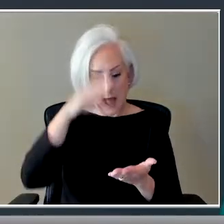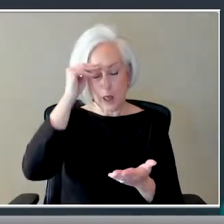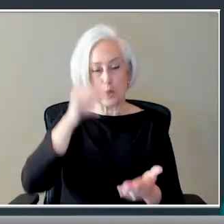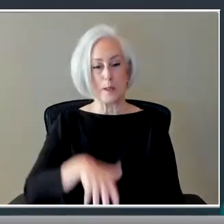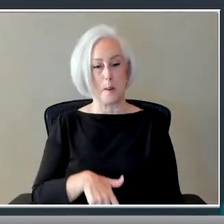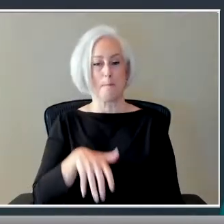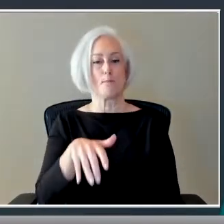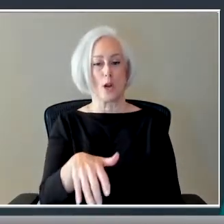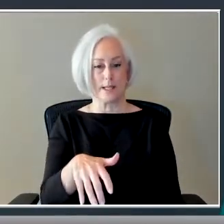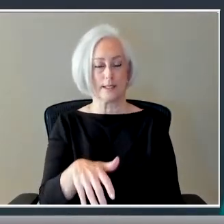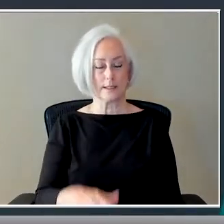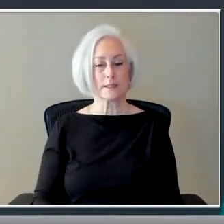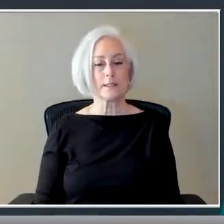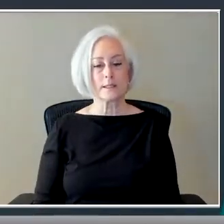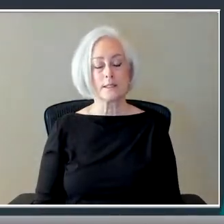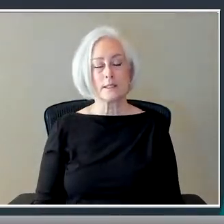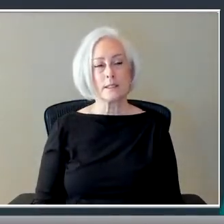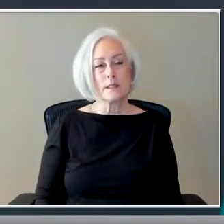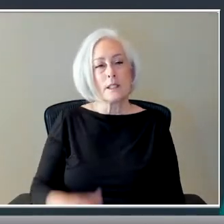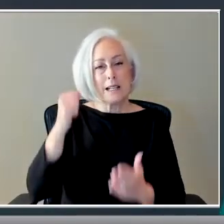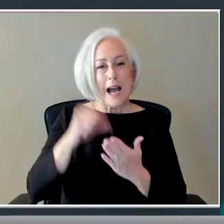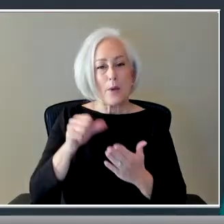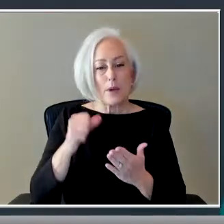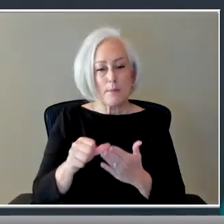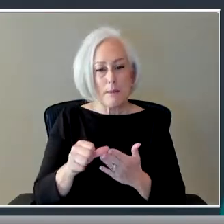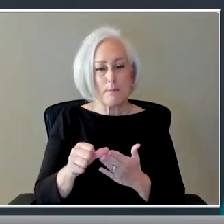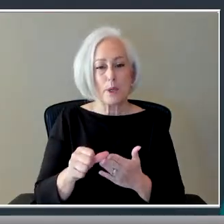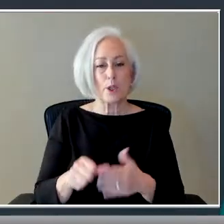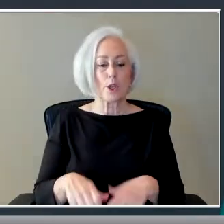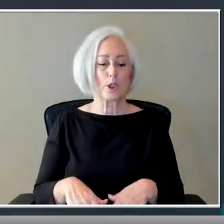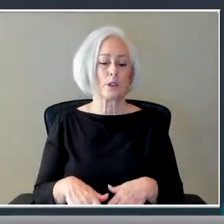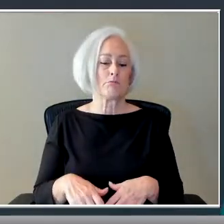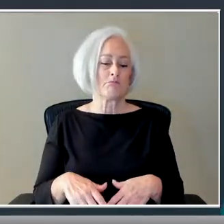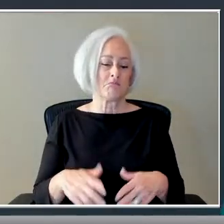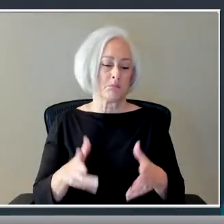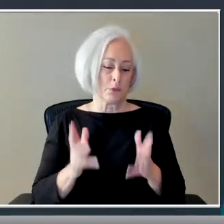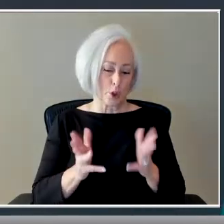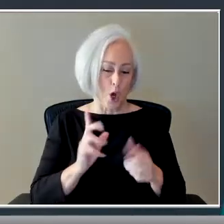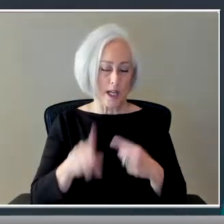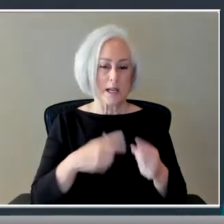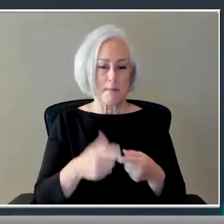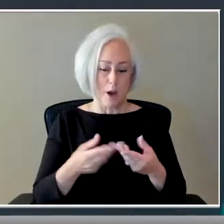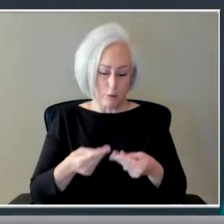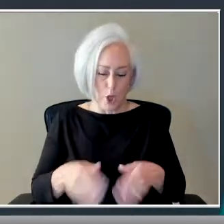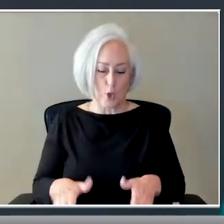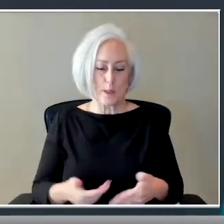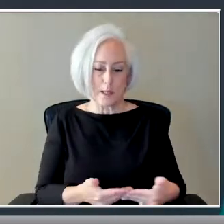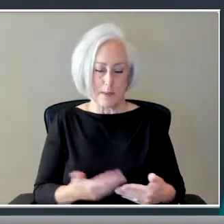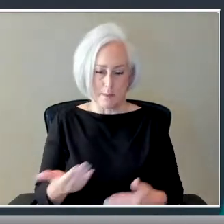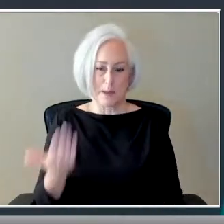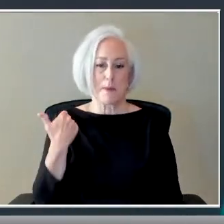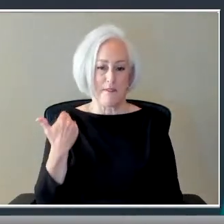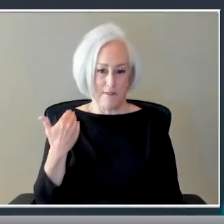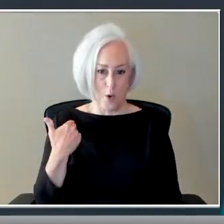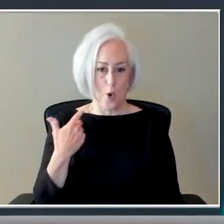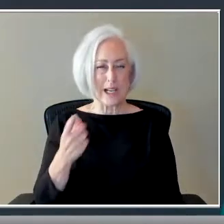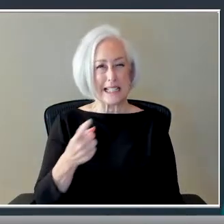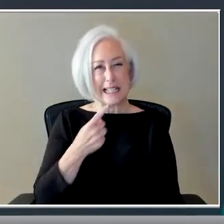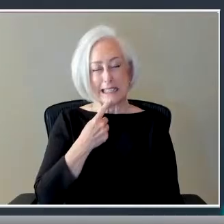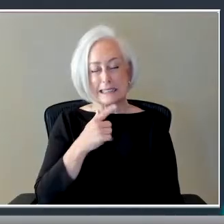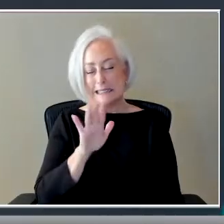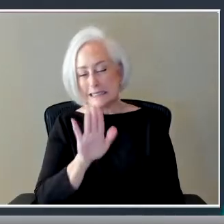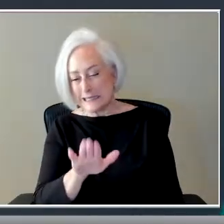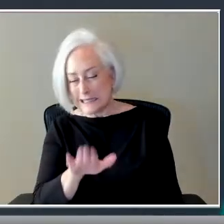And I just remember, us talking about my miscarriage and him saying that could be a risk factor